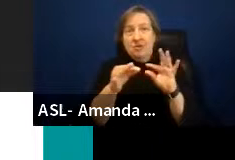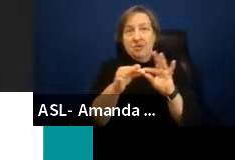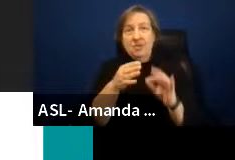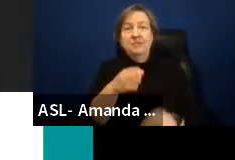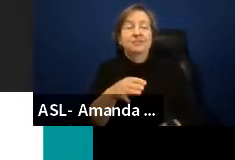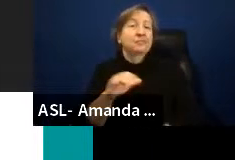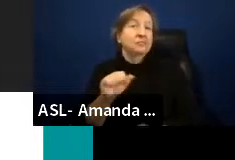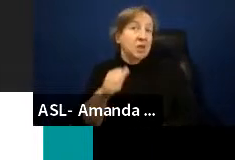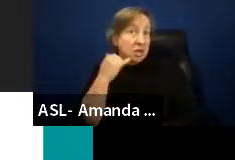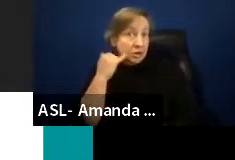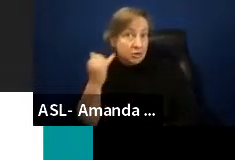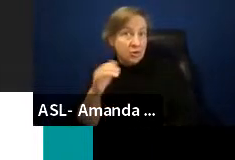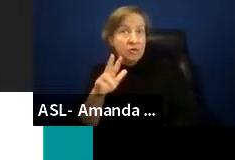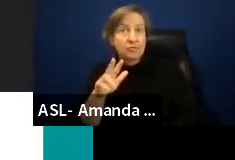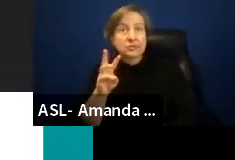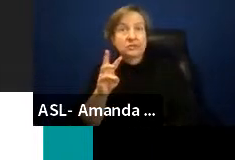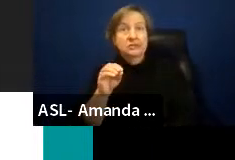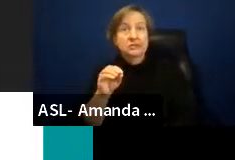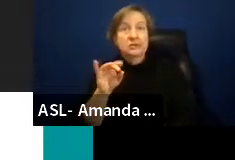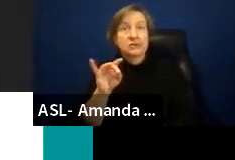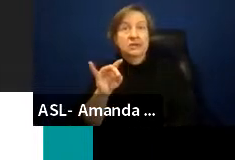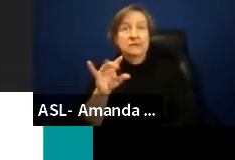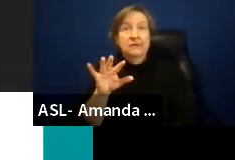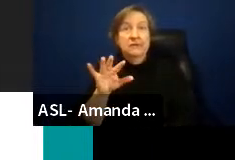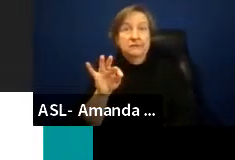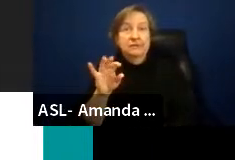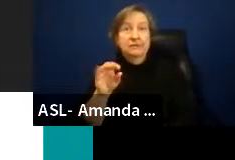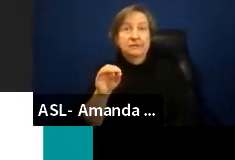360-859-0494 for Washington,